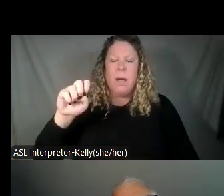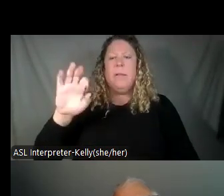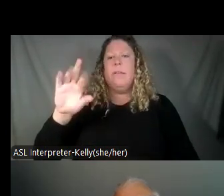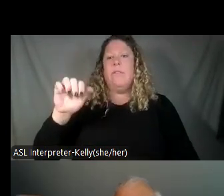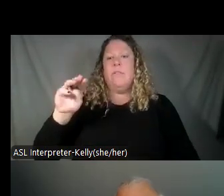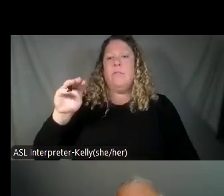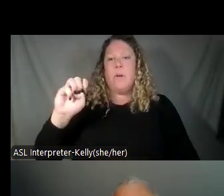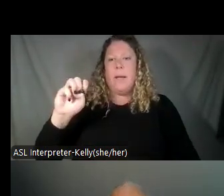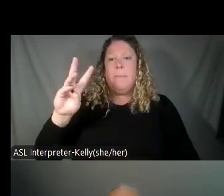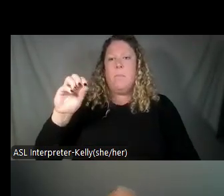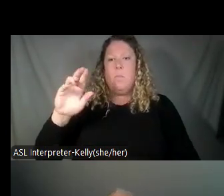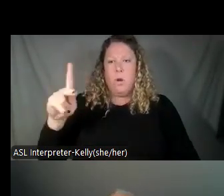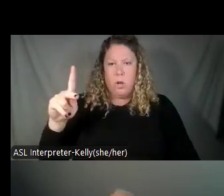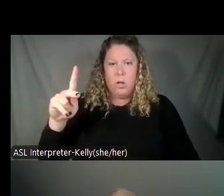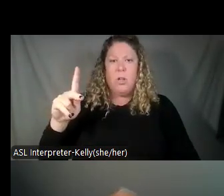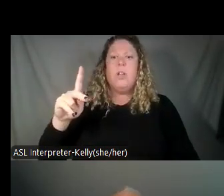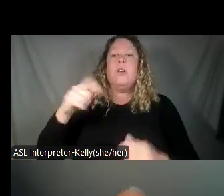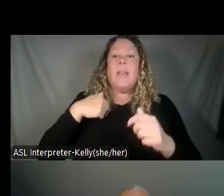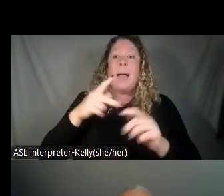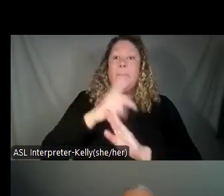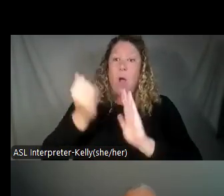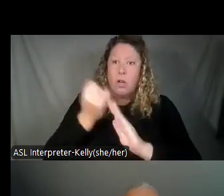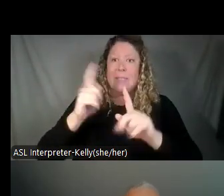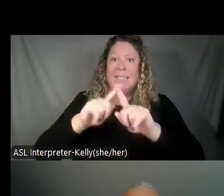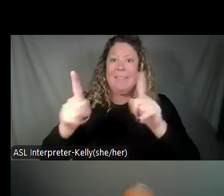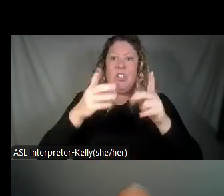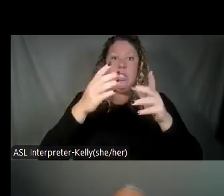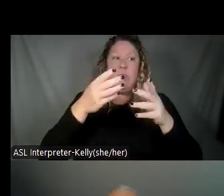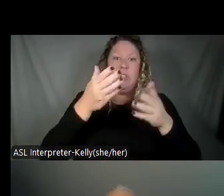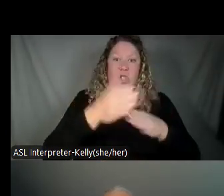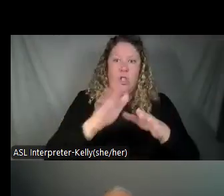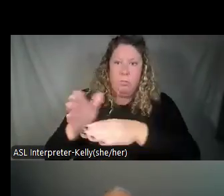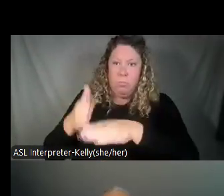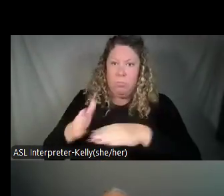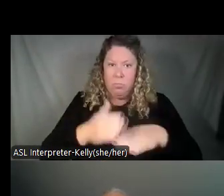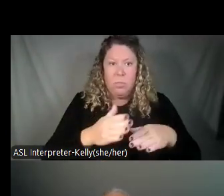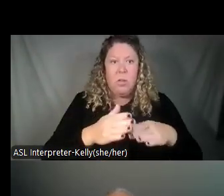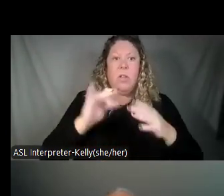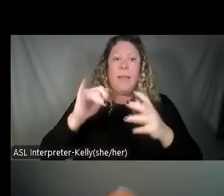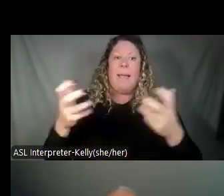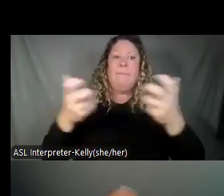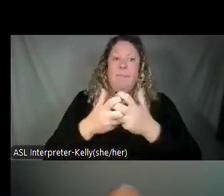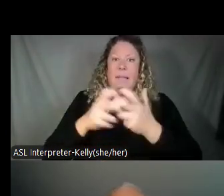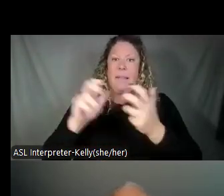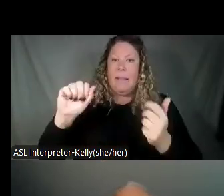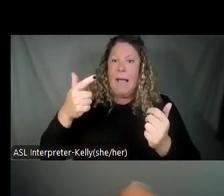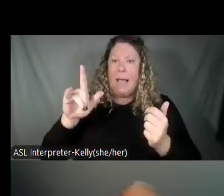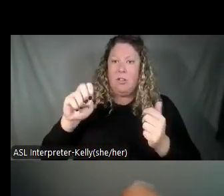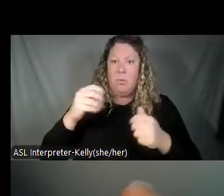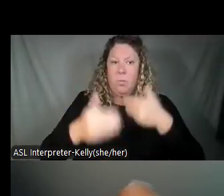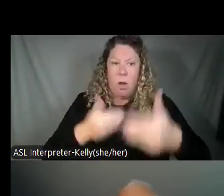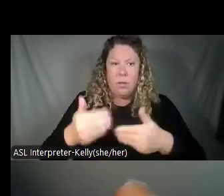project into different chunks so that they fit the agile processes. DAD